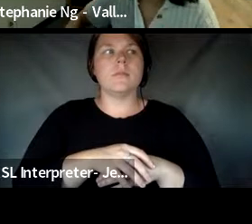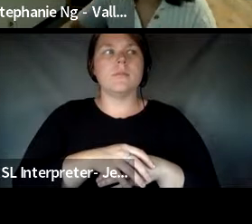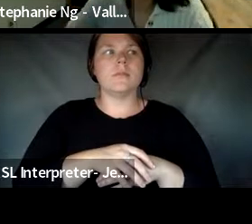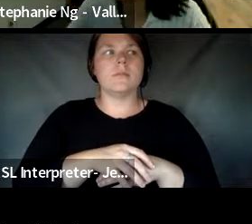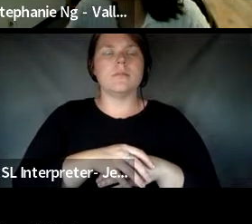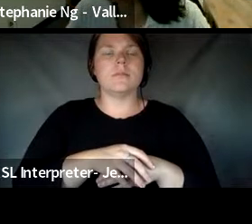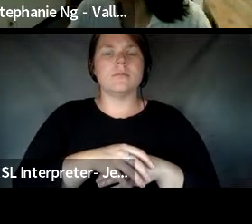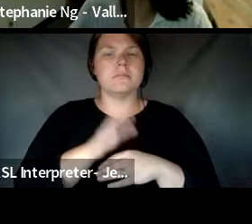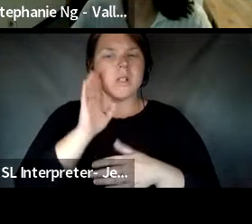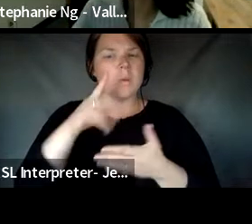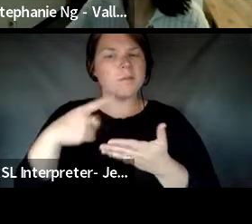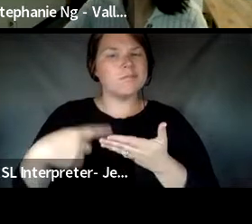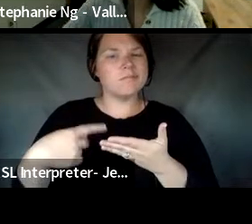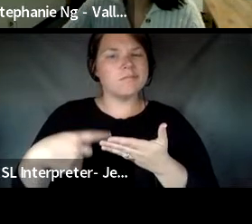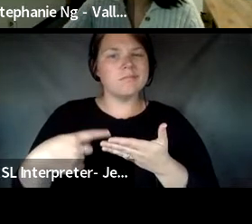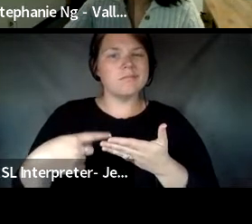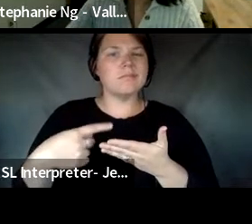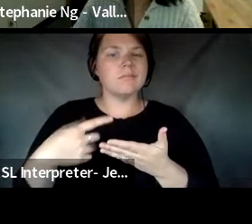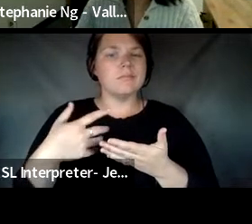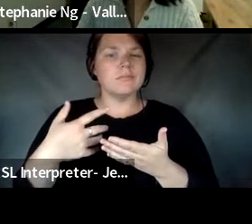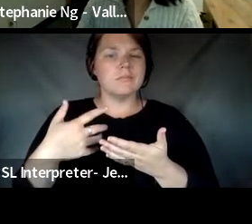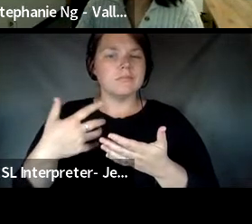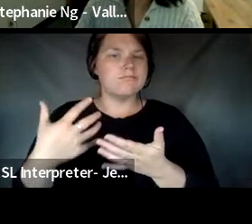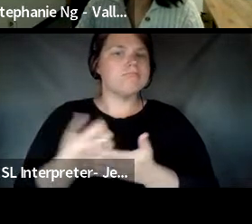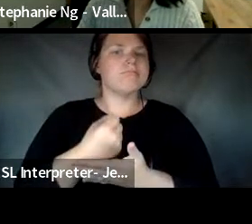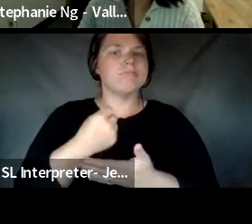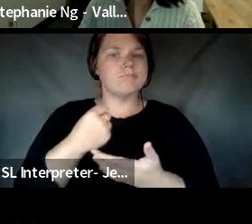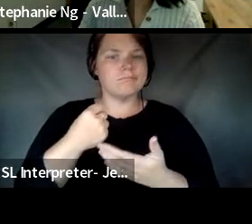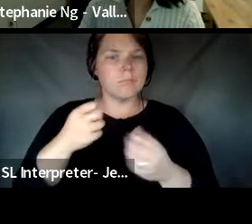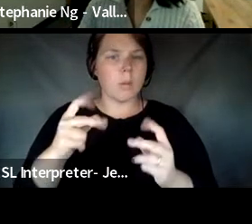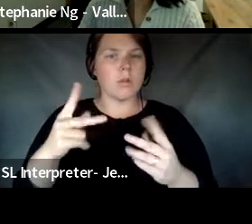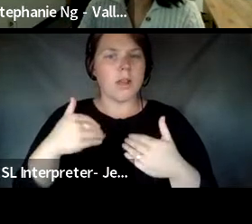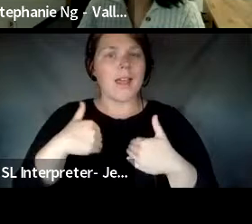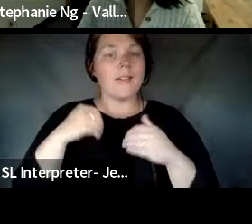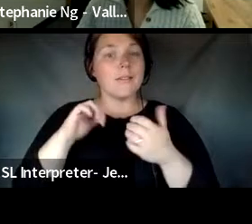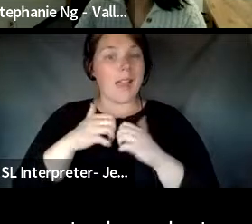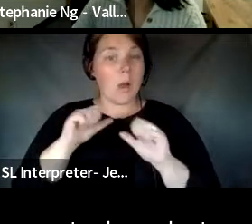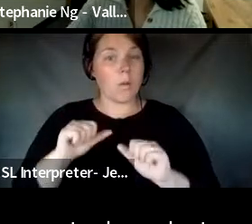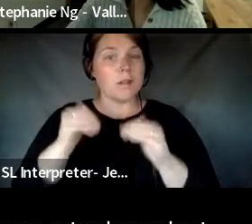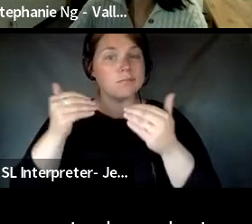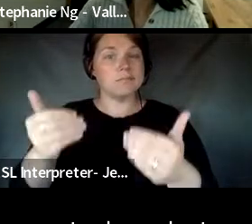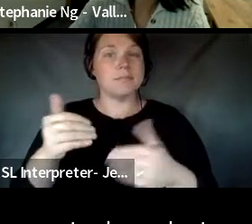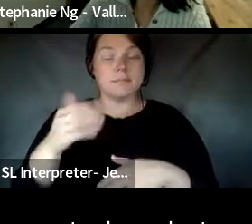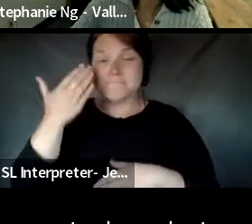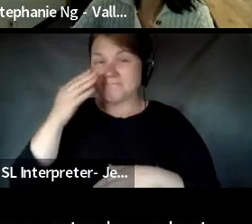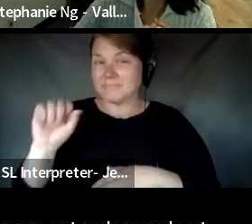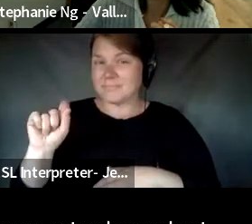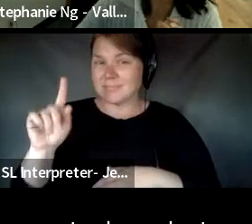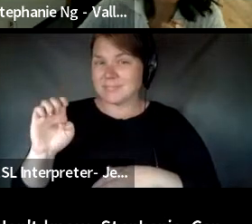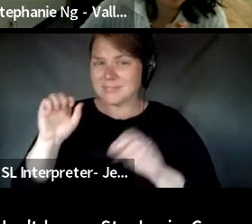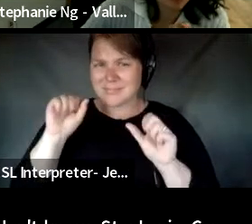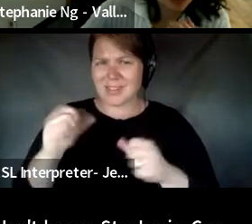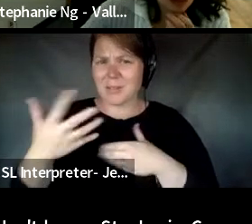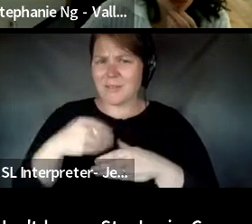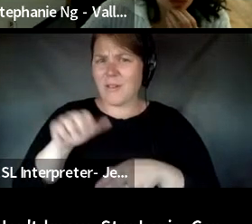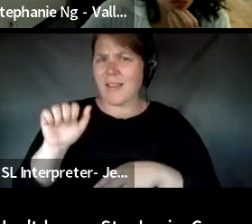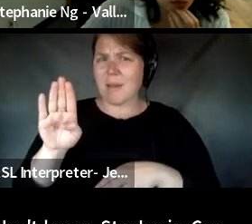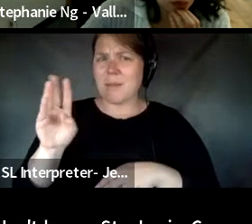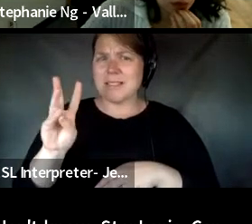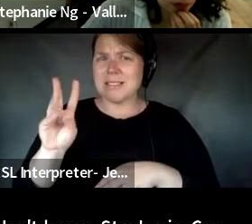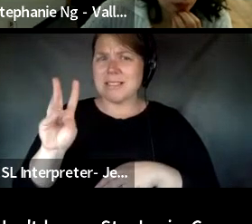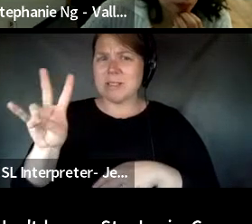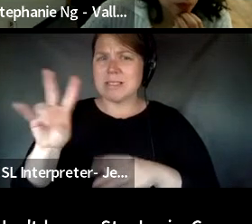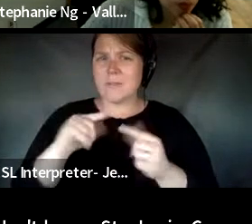Let's talk sometime when we get a chance about how we can move forward. I don't know, Stephanie, can that be part of this AB 617